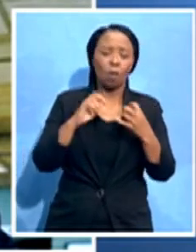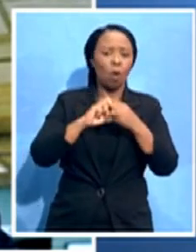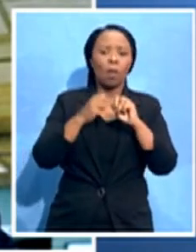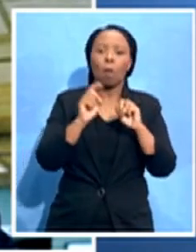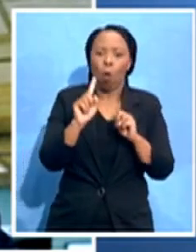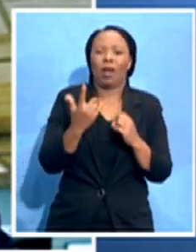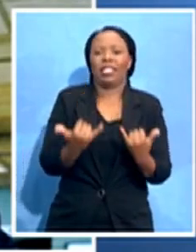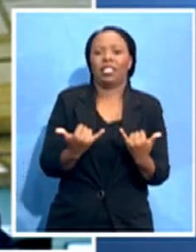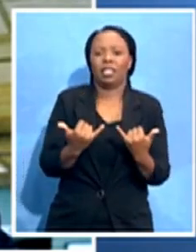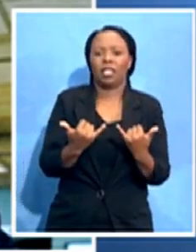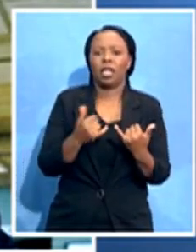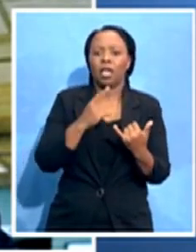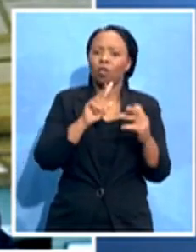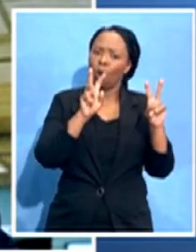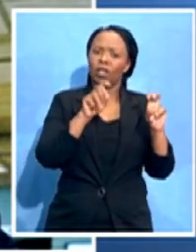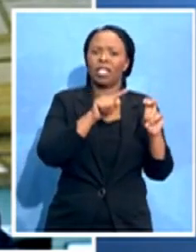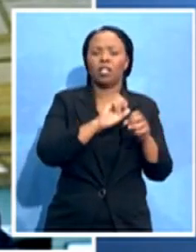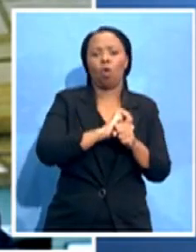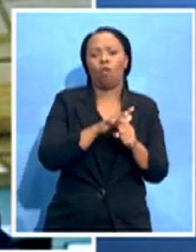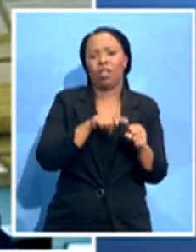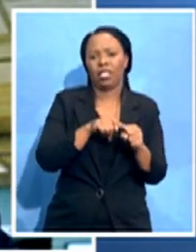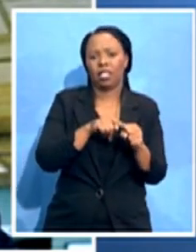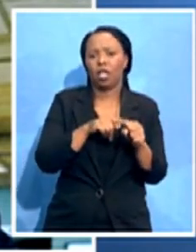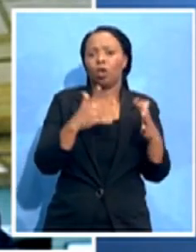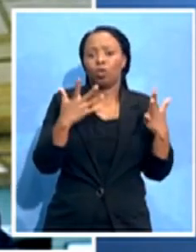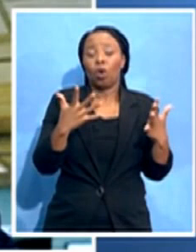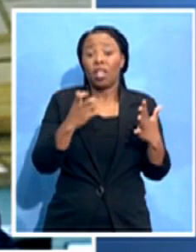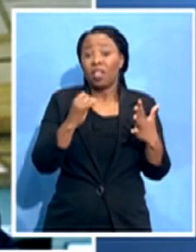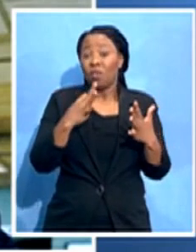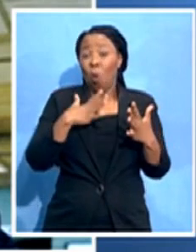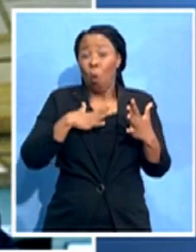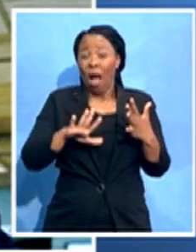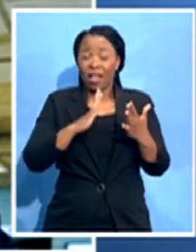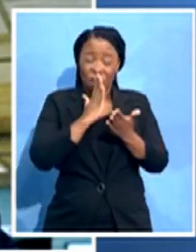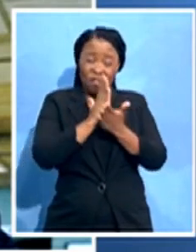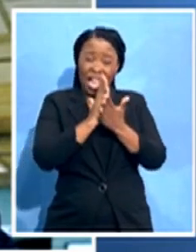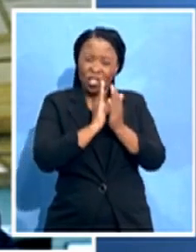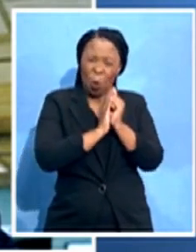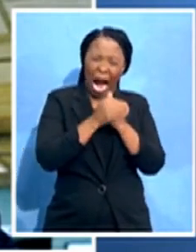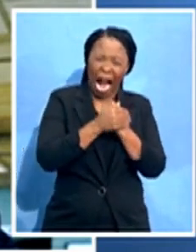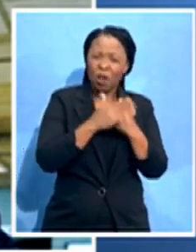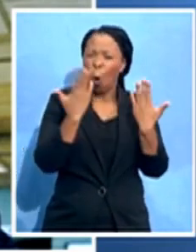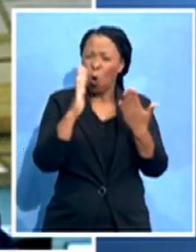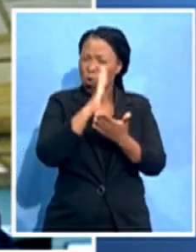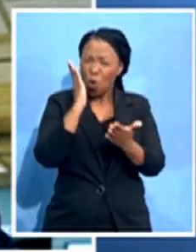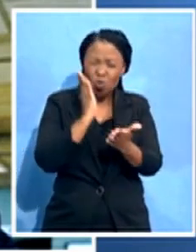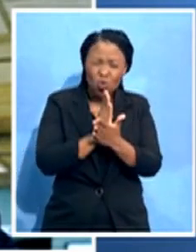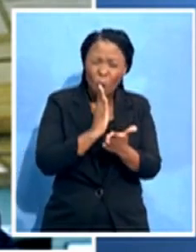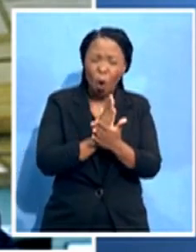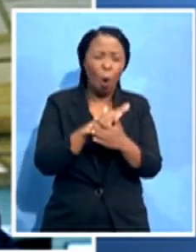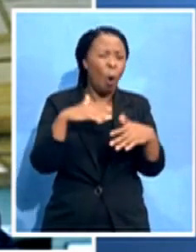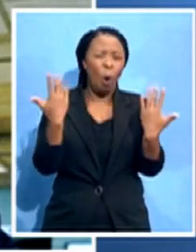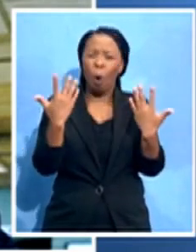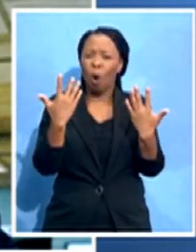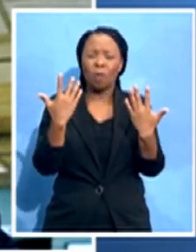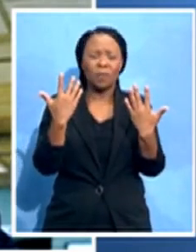COVID-19. Now, if you want to hide certain facts, or you're not sure, or you don't speak in one voice, or you